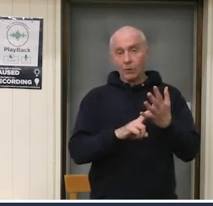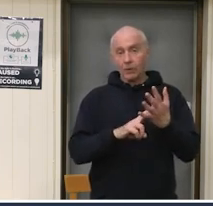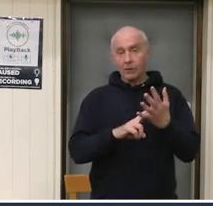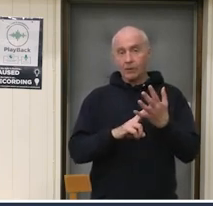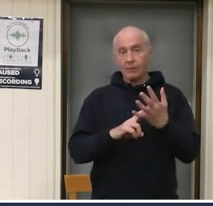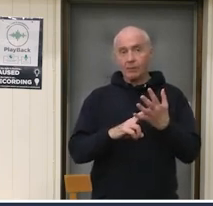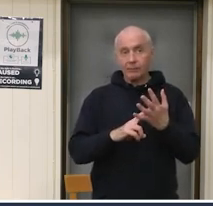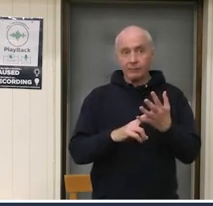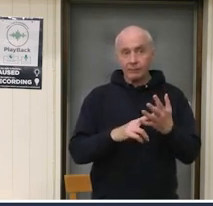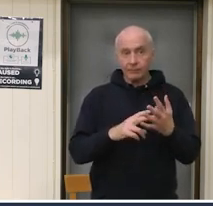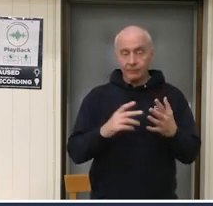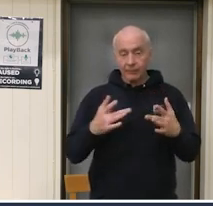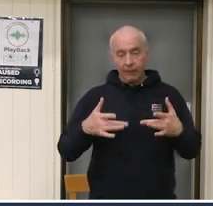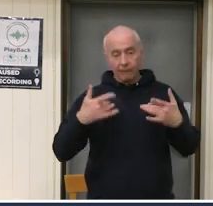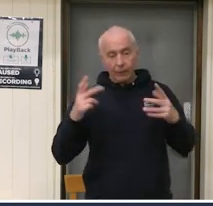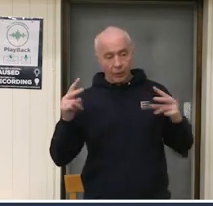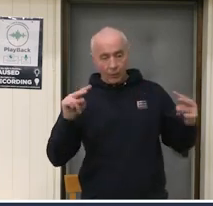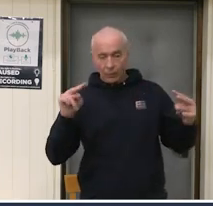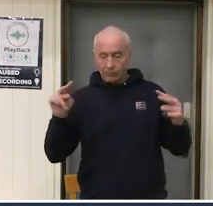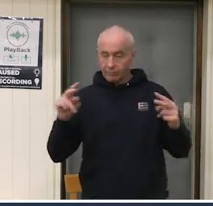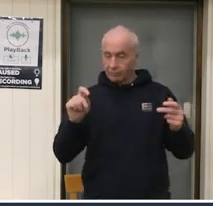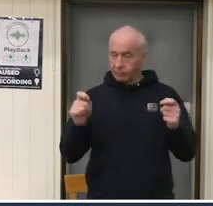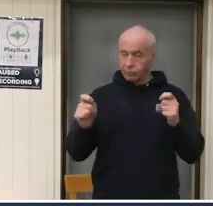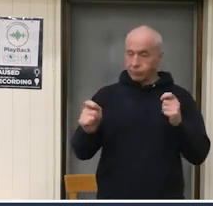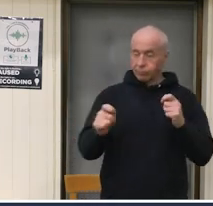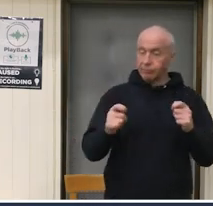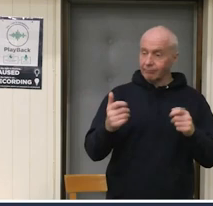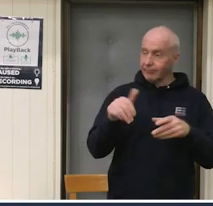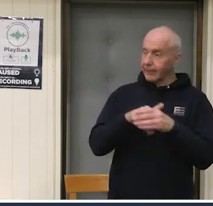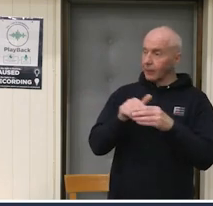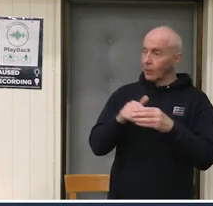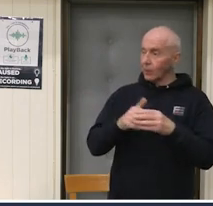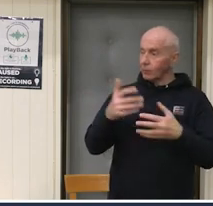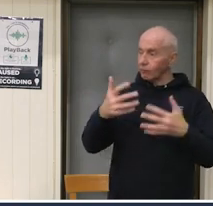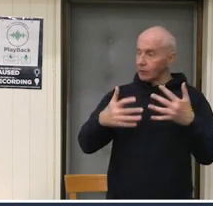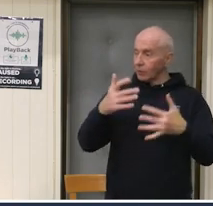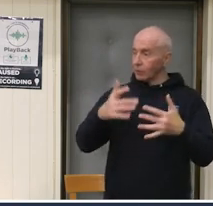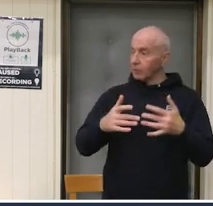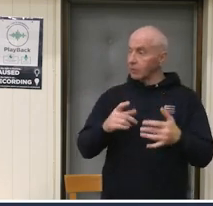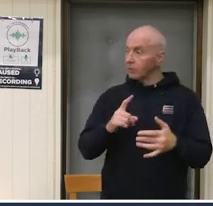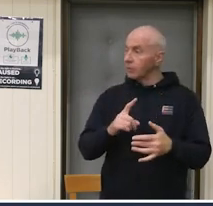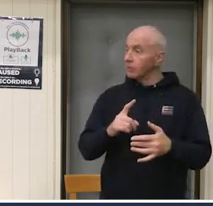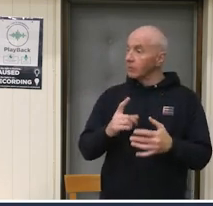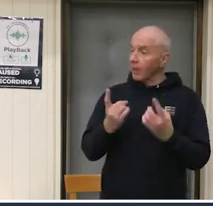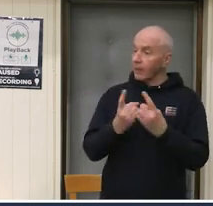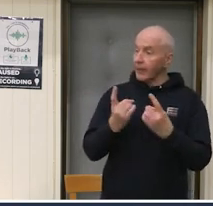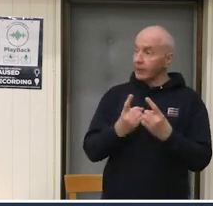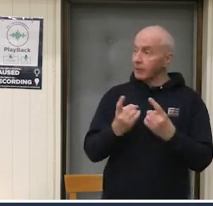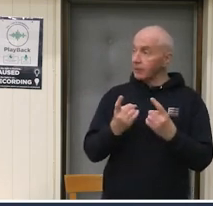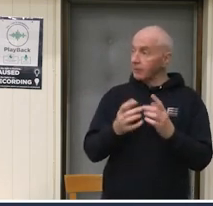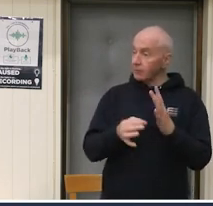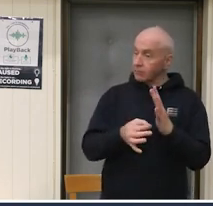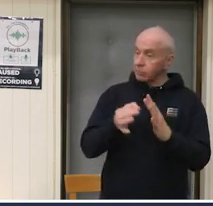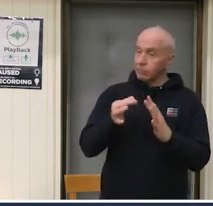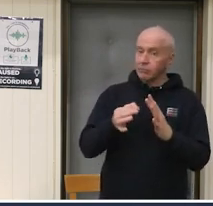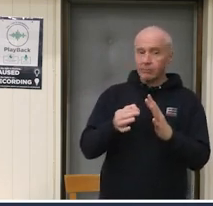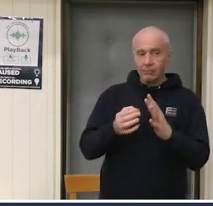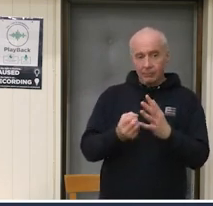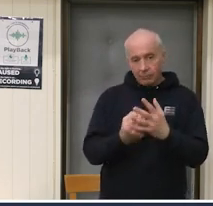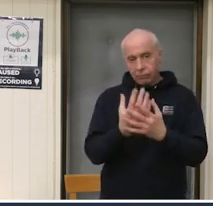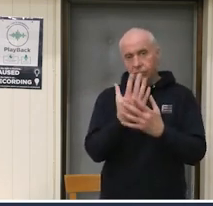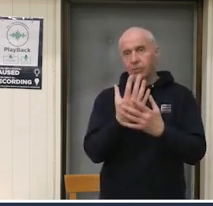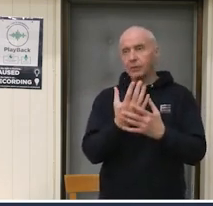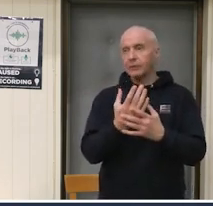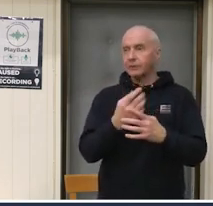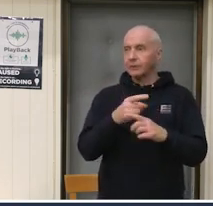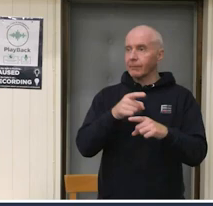10 years for one reason or another, including these results that I've just told you about. Things are picking up. And I know we're bored of waiting, you're